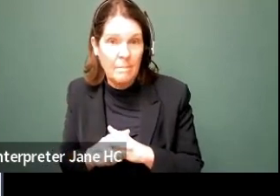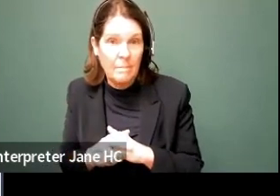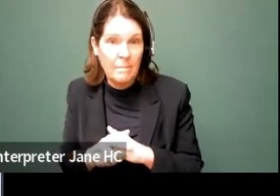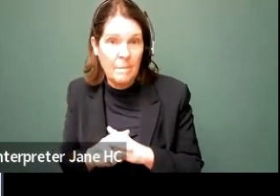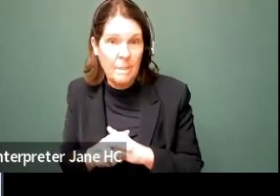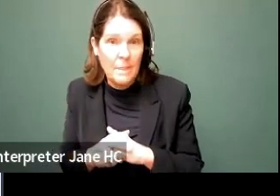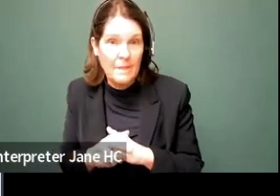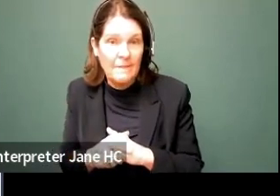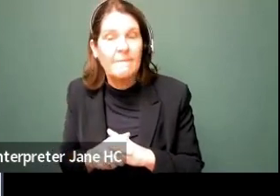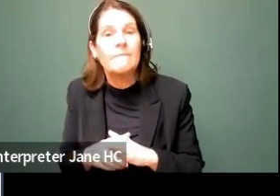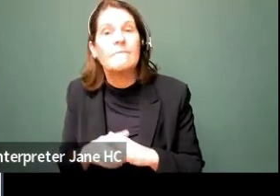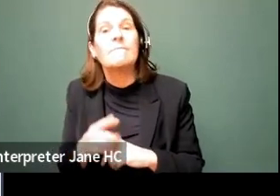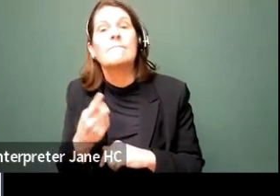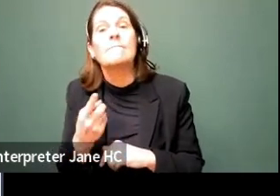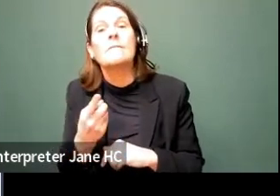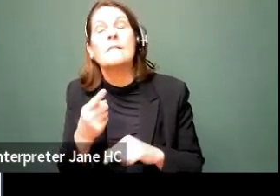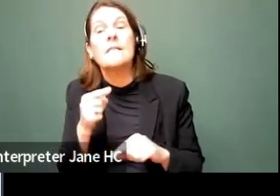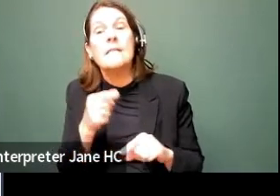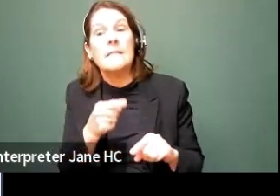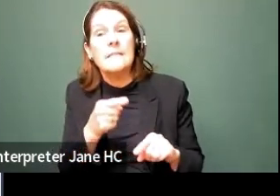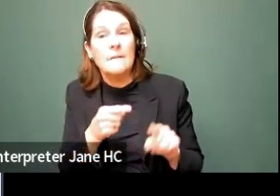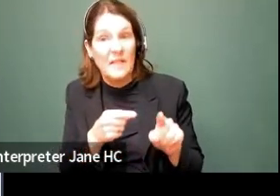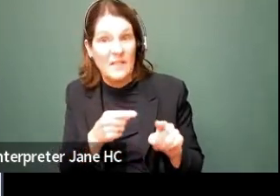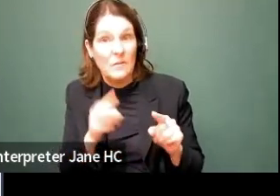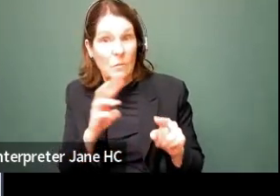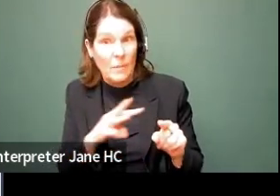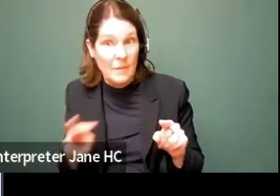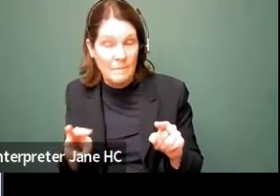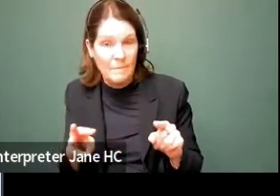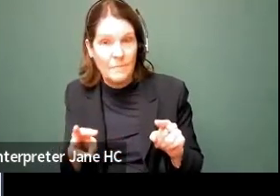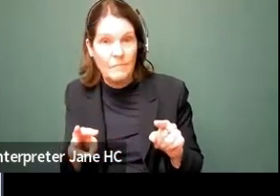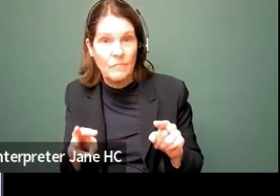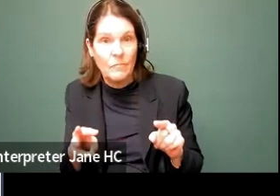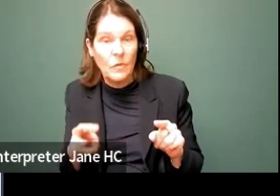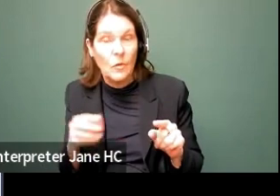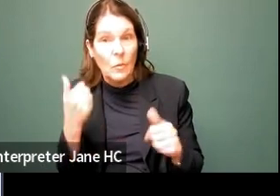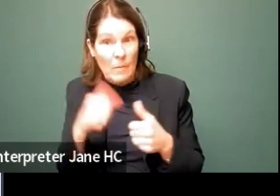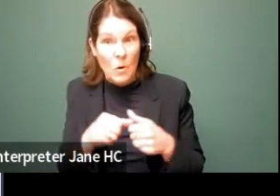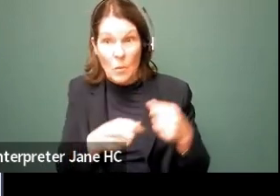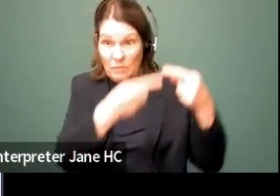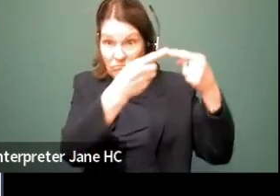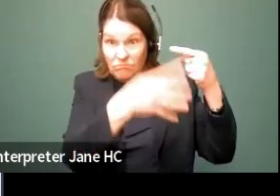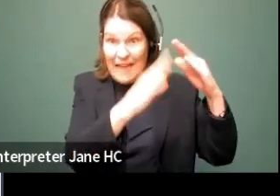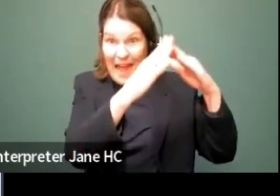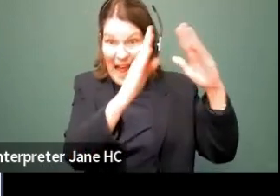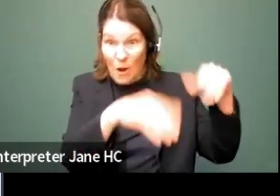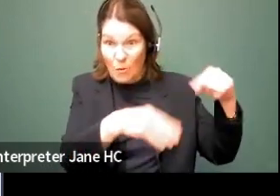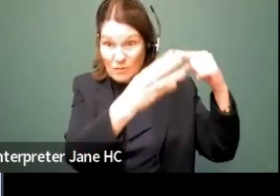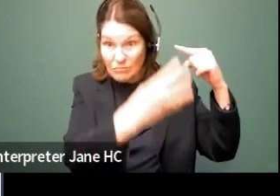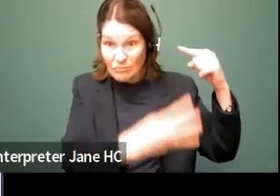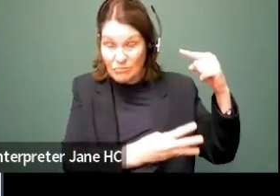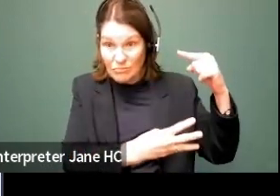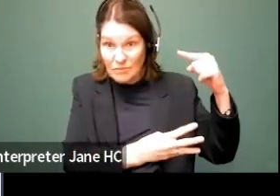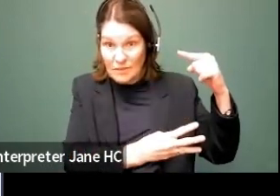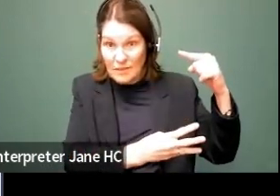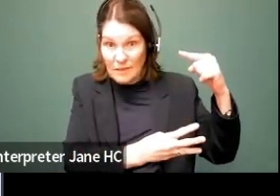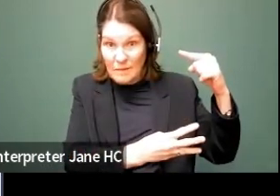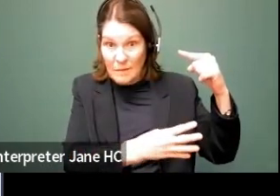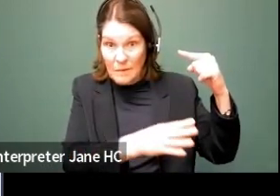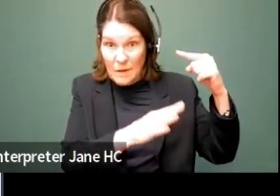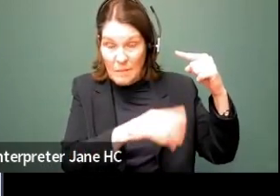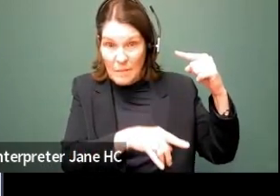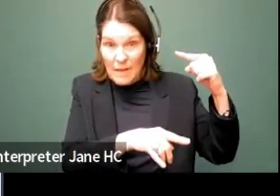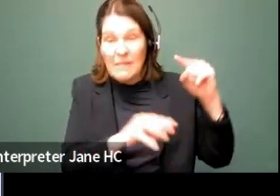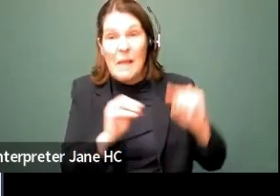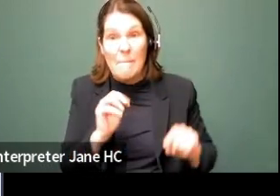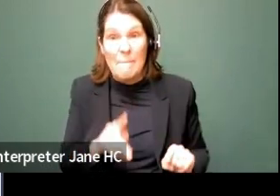And the nice thing is, even though we're on the House side of the website right now, using that map